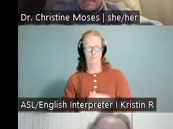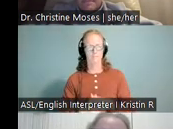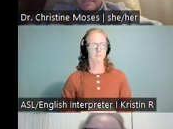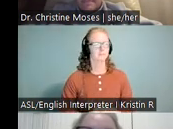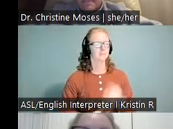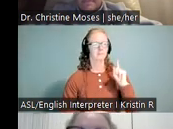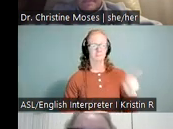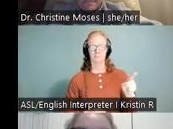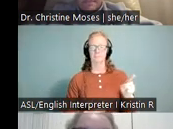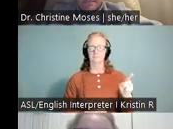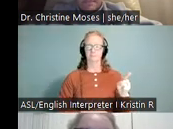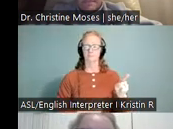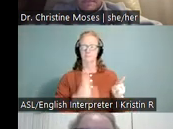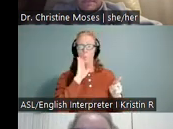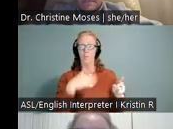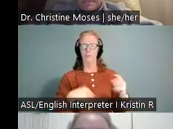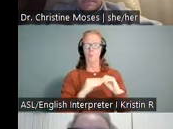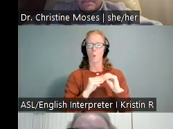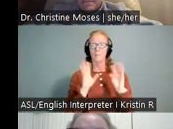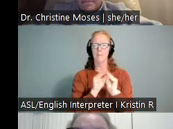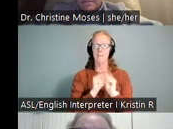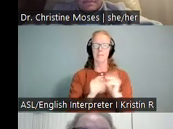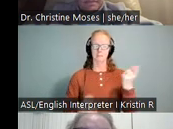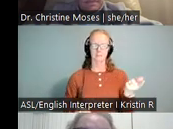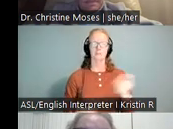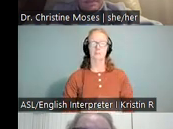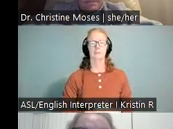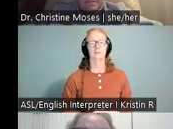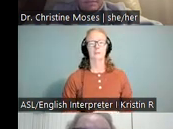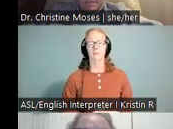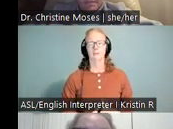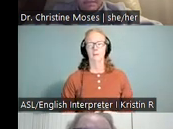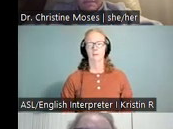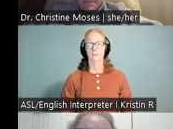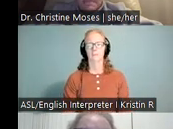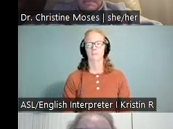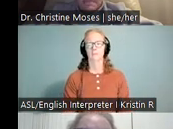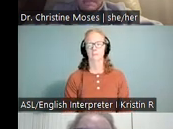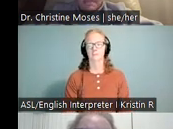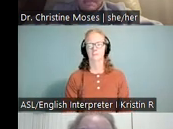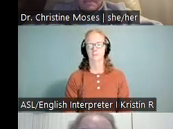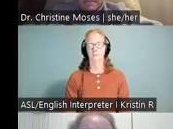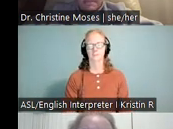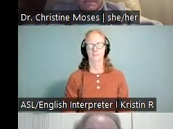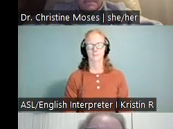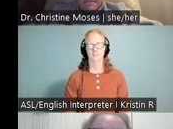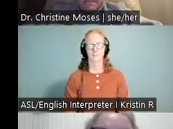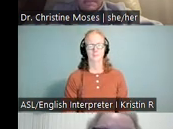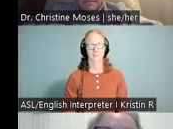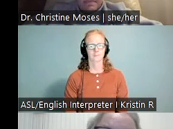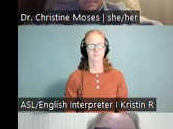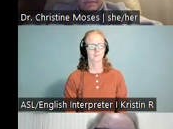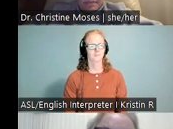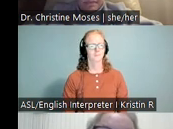And here are the upcoming dates. Let's see. Okay, we did that. We're on, I'm waiting